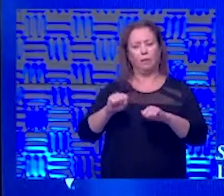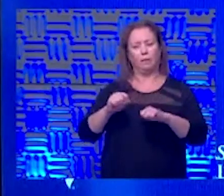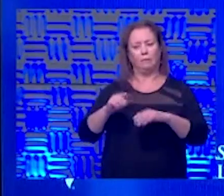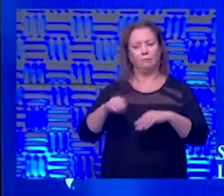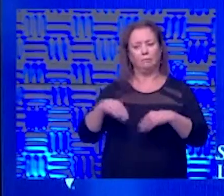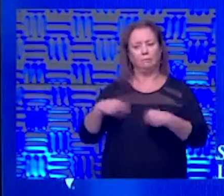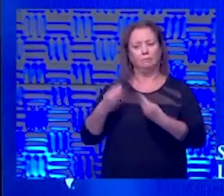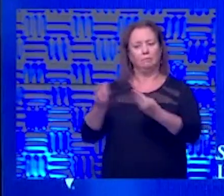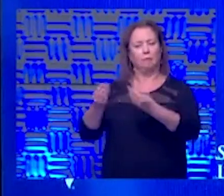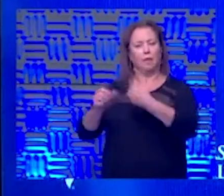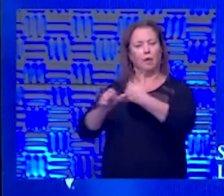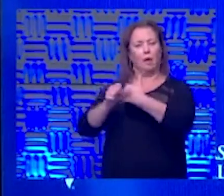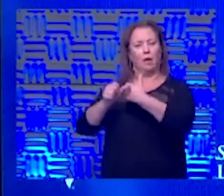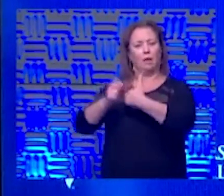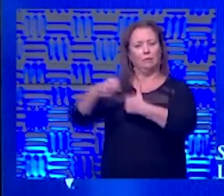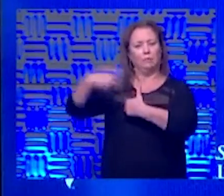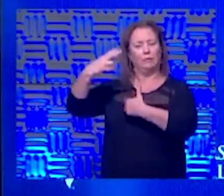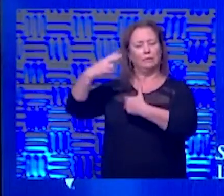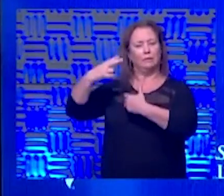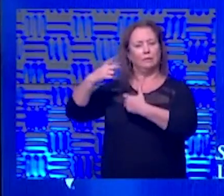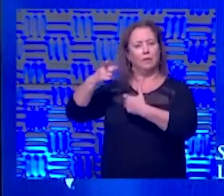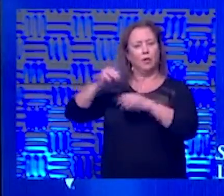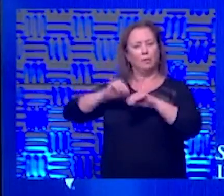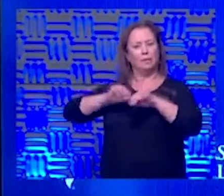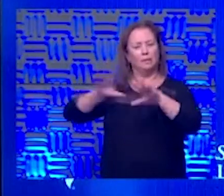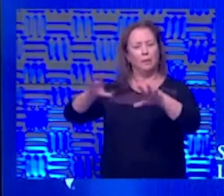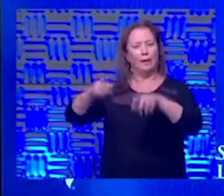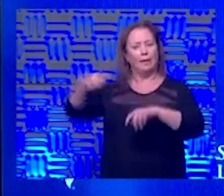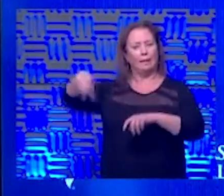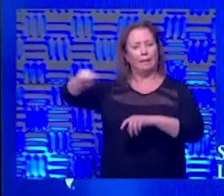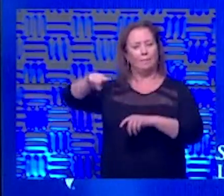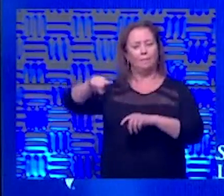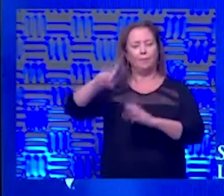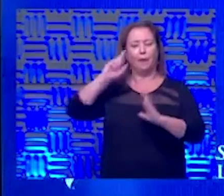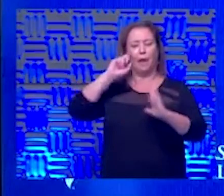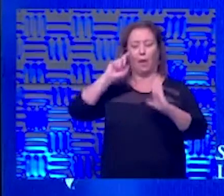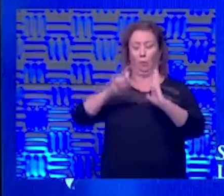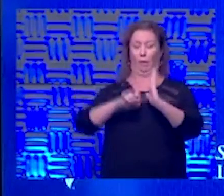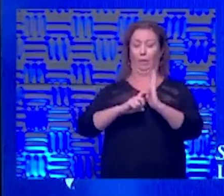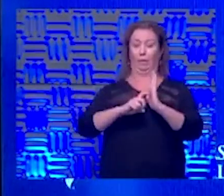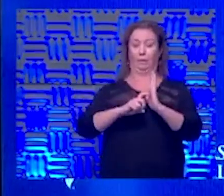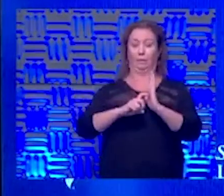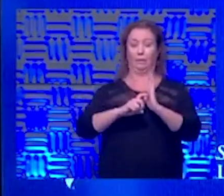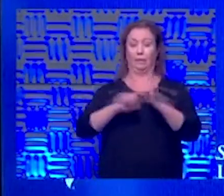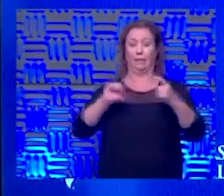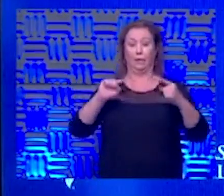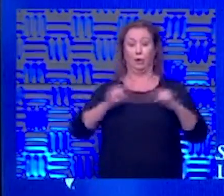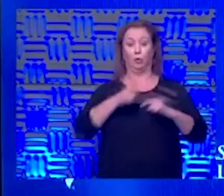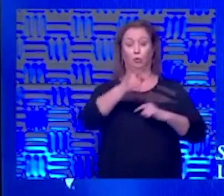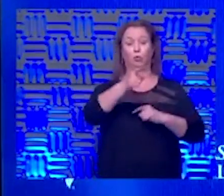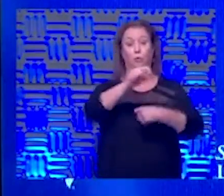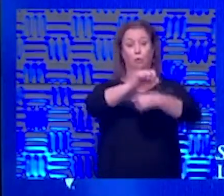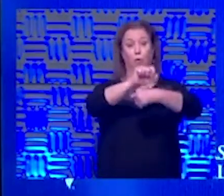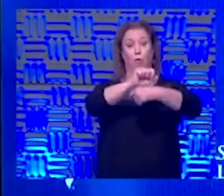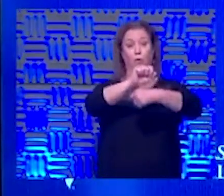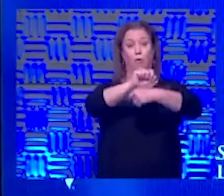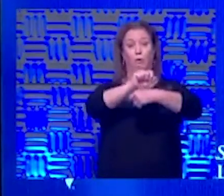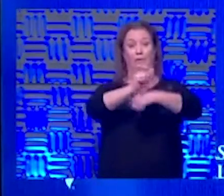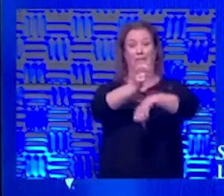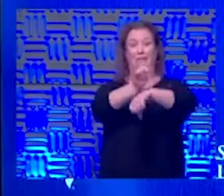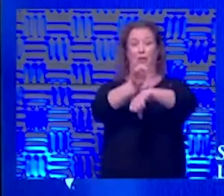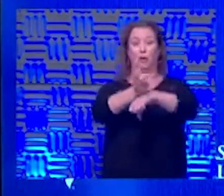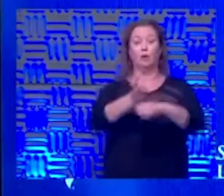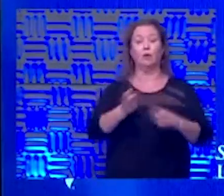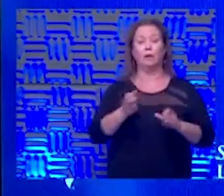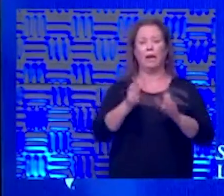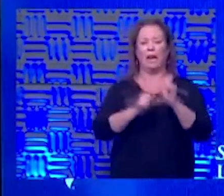of your being positive and spreading it. Now, I recognize that could hurt you at work, and that's hard. And